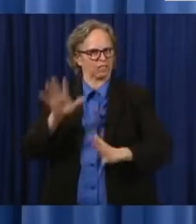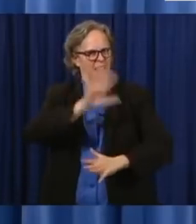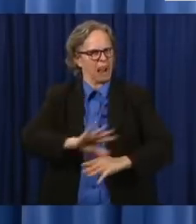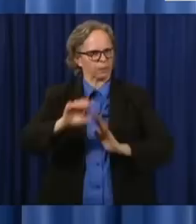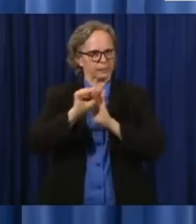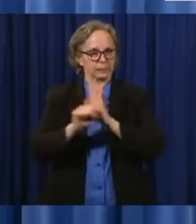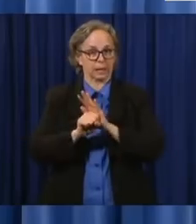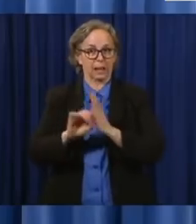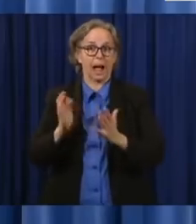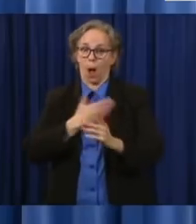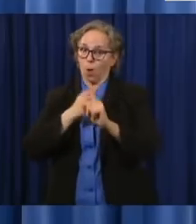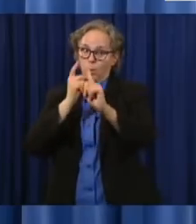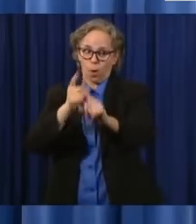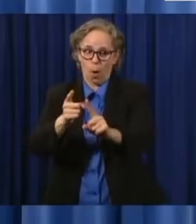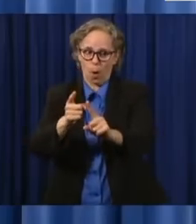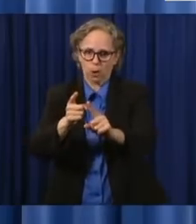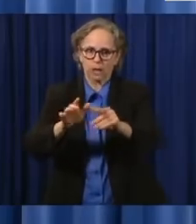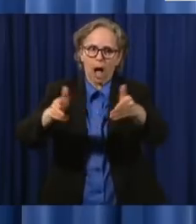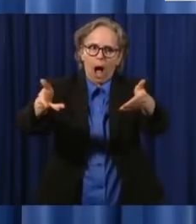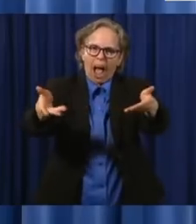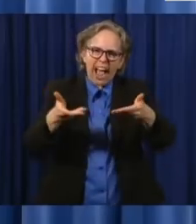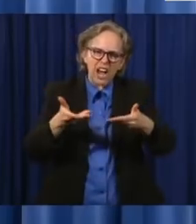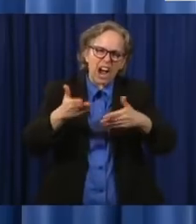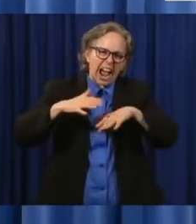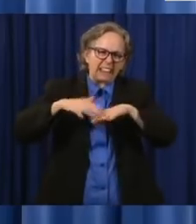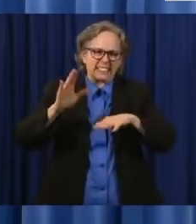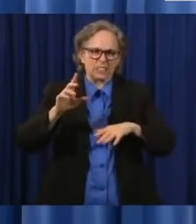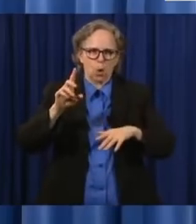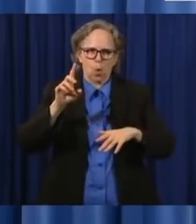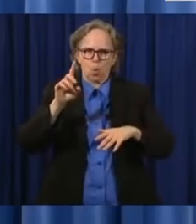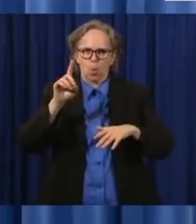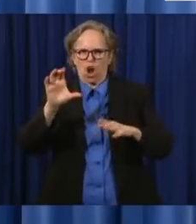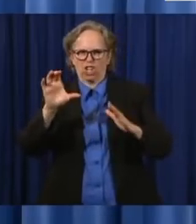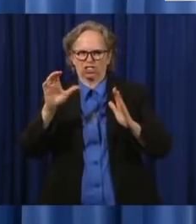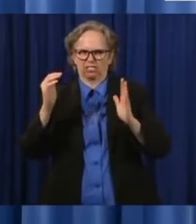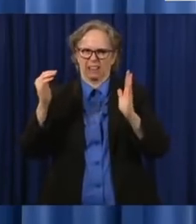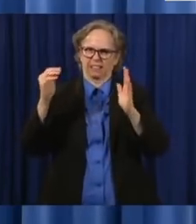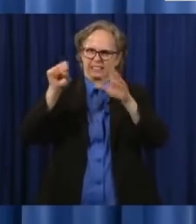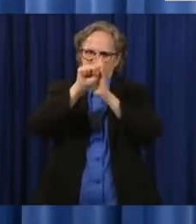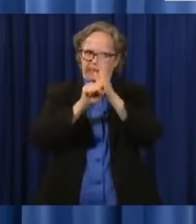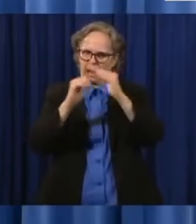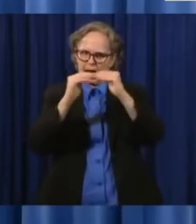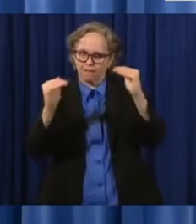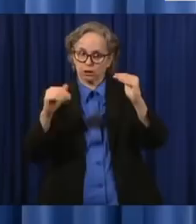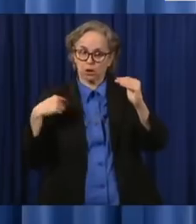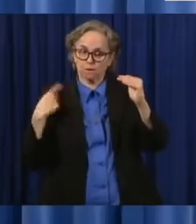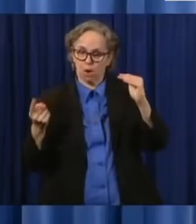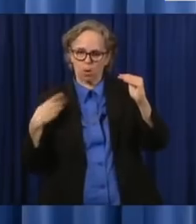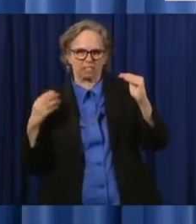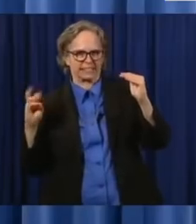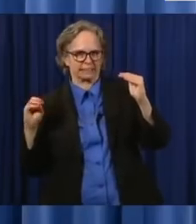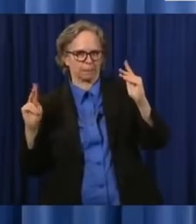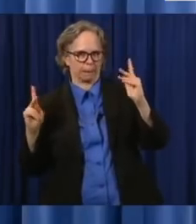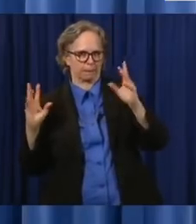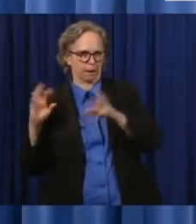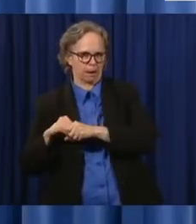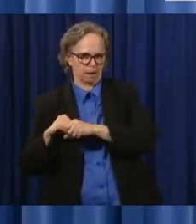least 100 at the state level. I think we've hired 60. Most of them are in some training